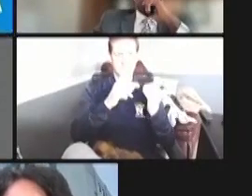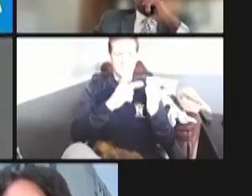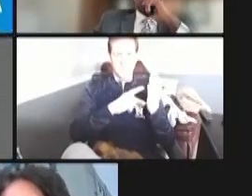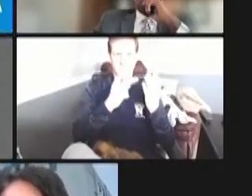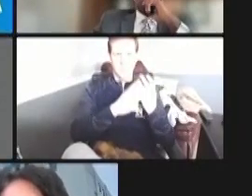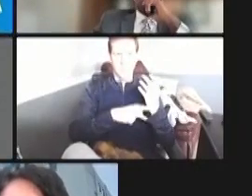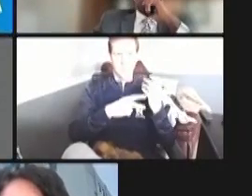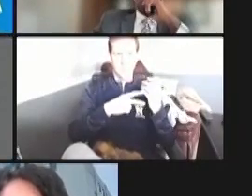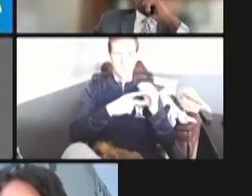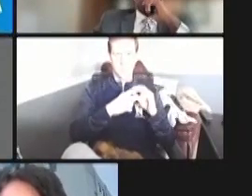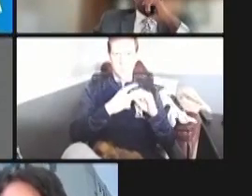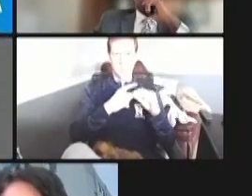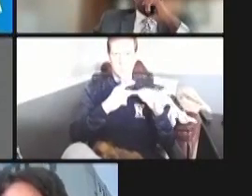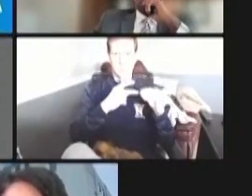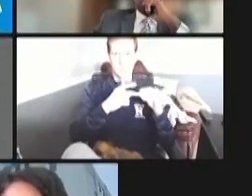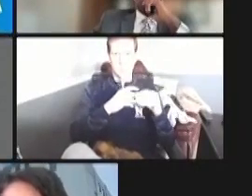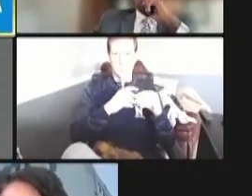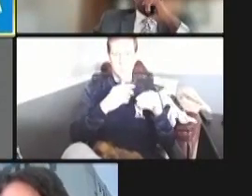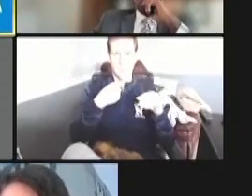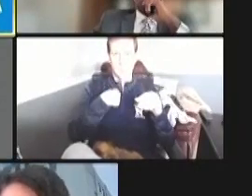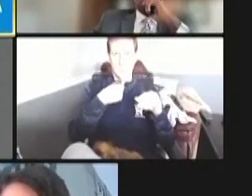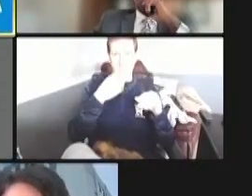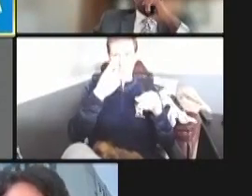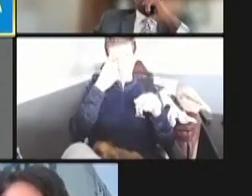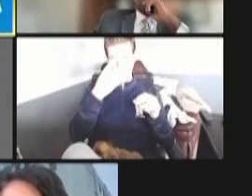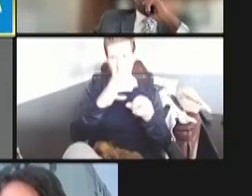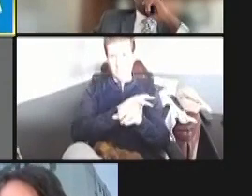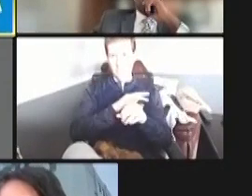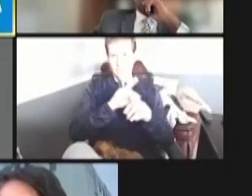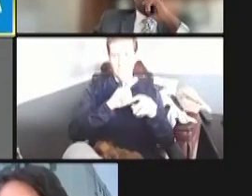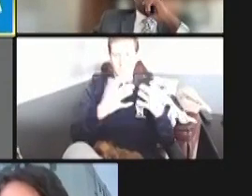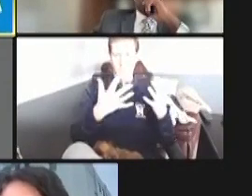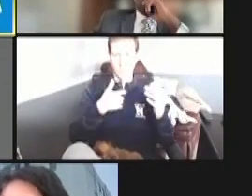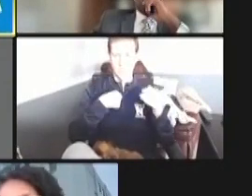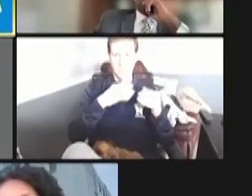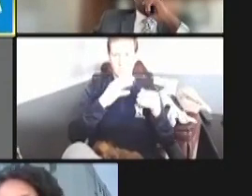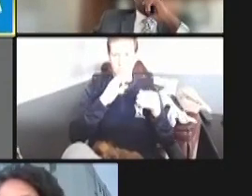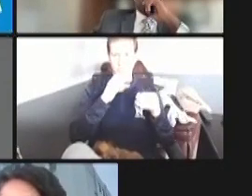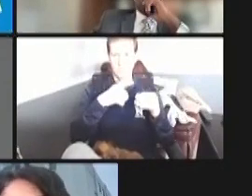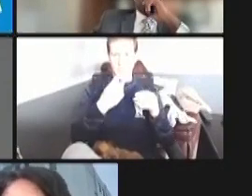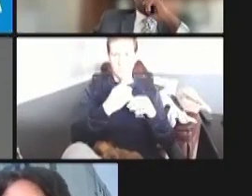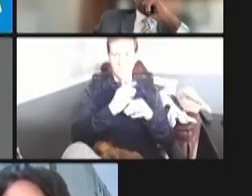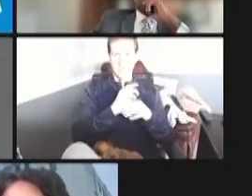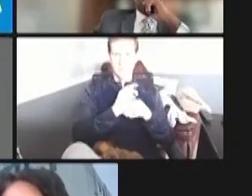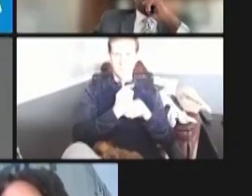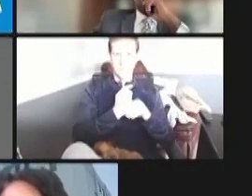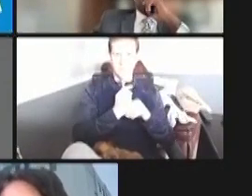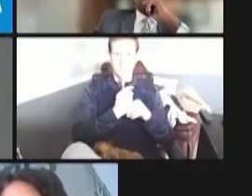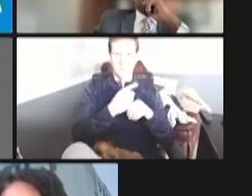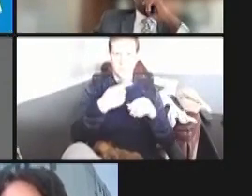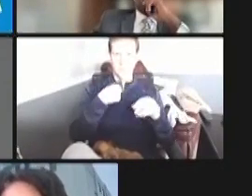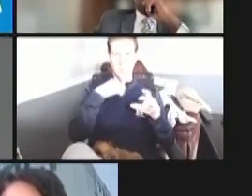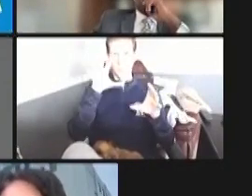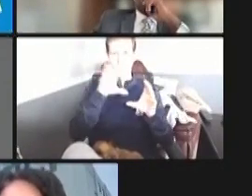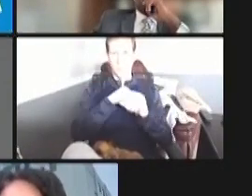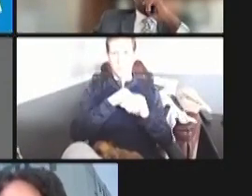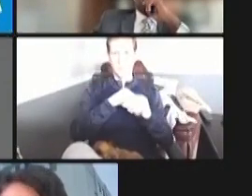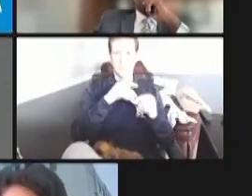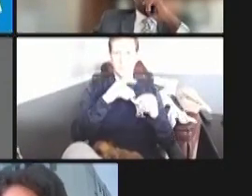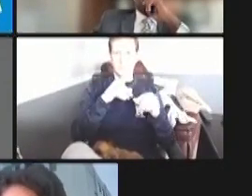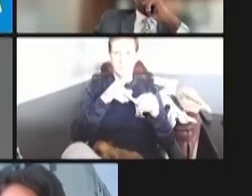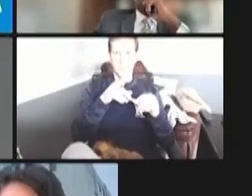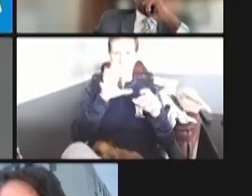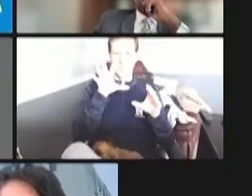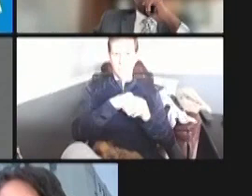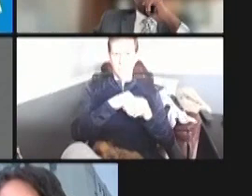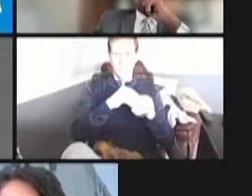I personally feel like it's covered so under what was just talked about. But I know, weird. I mean, we're within the we're within